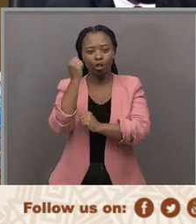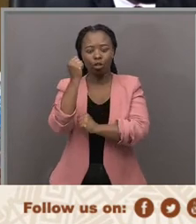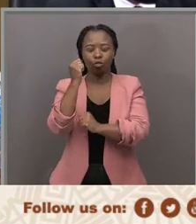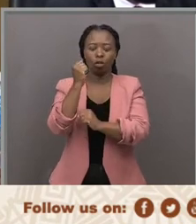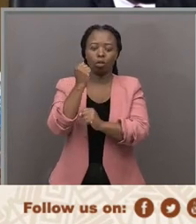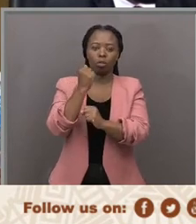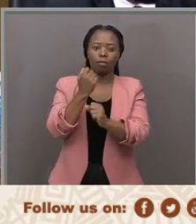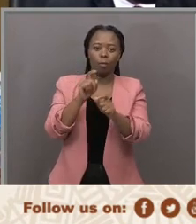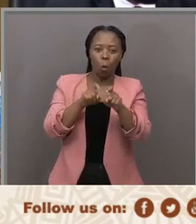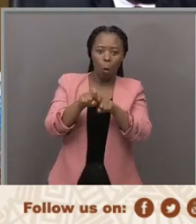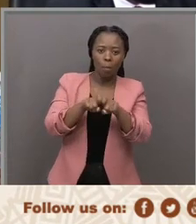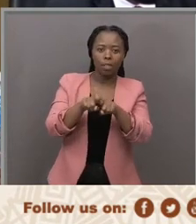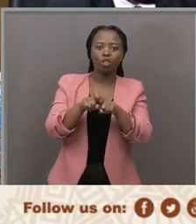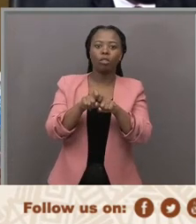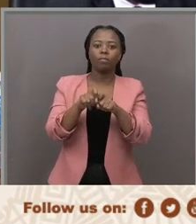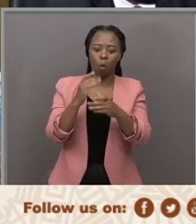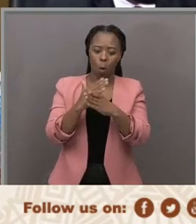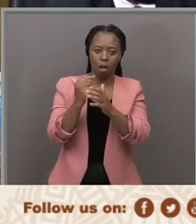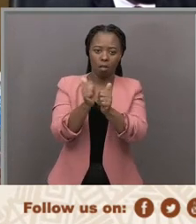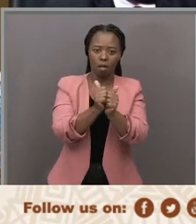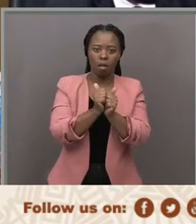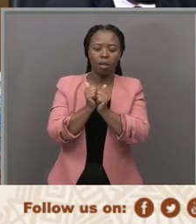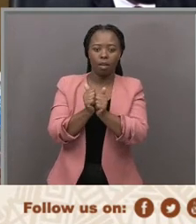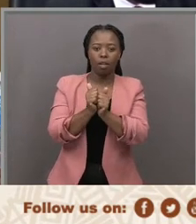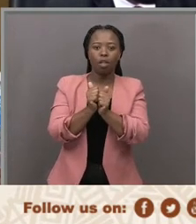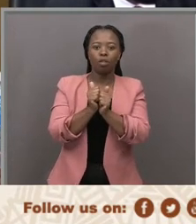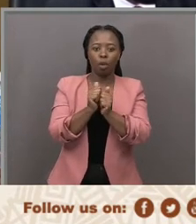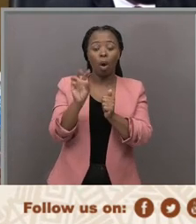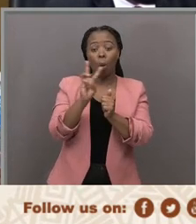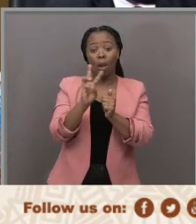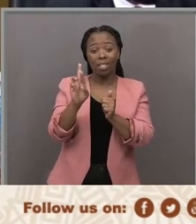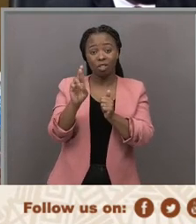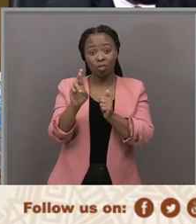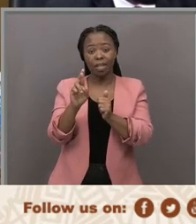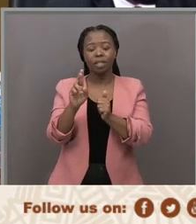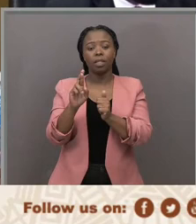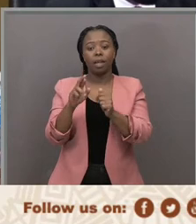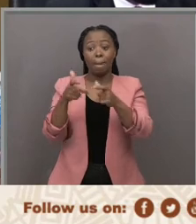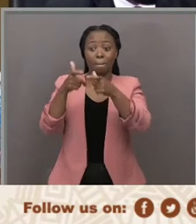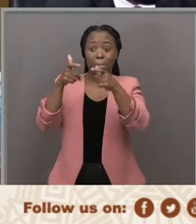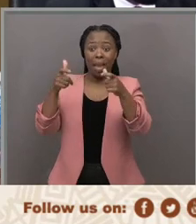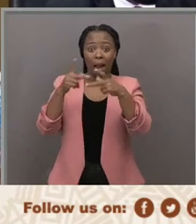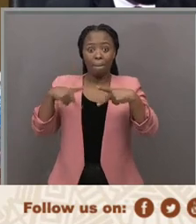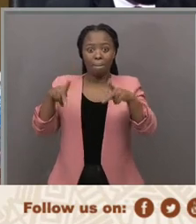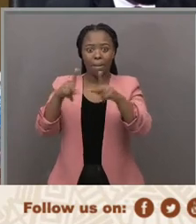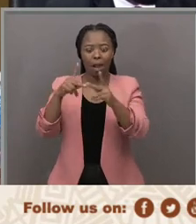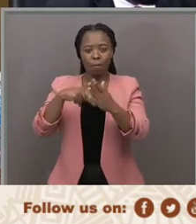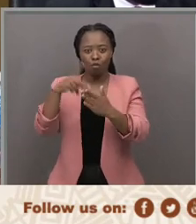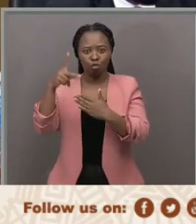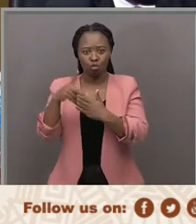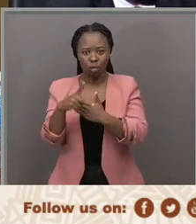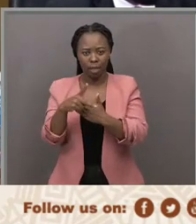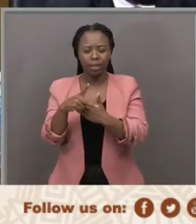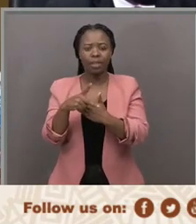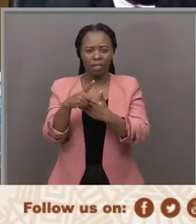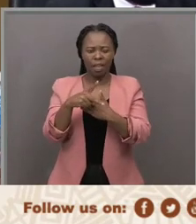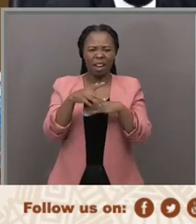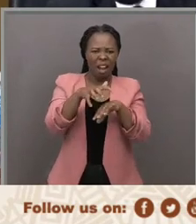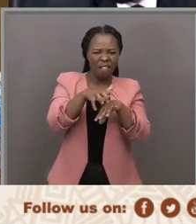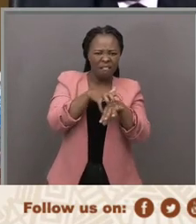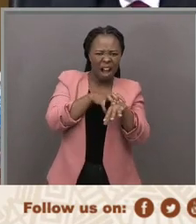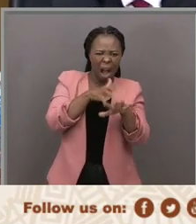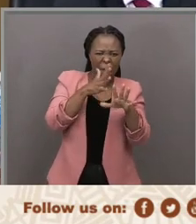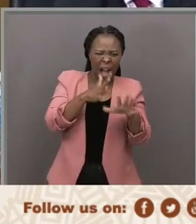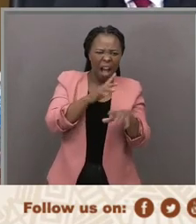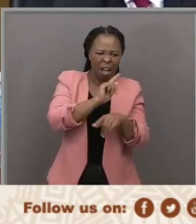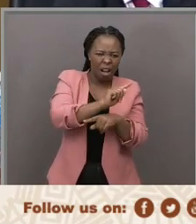supported by BASMAC, the West Rand Mega Park Project, and a small-scale farmers under